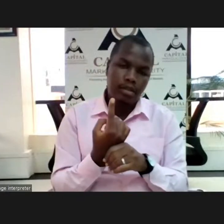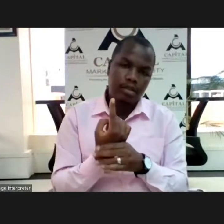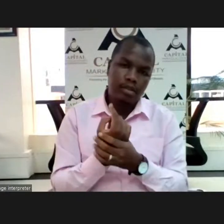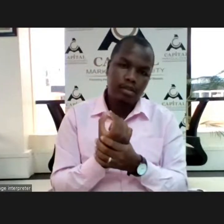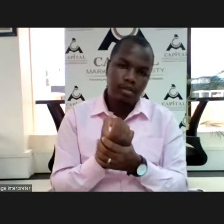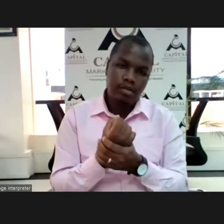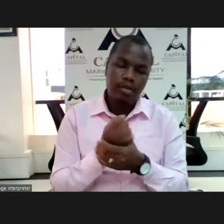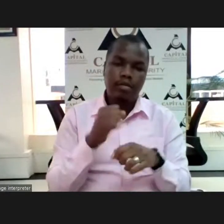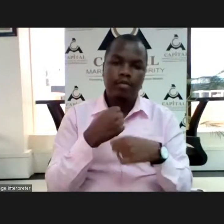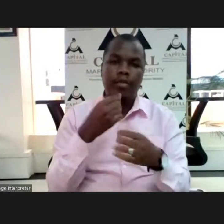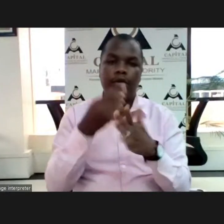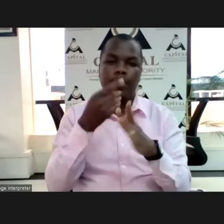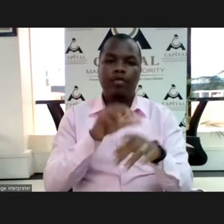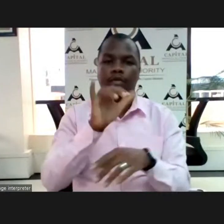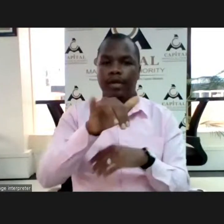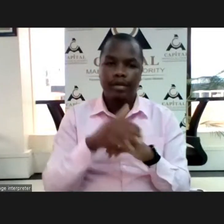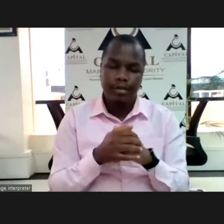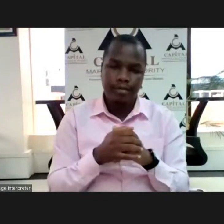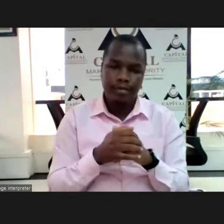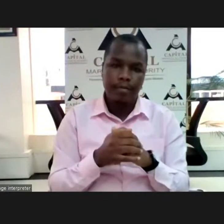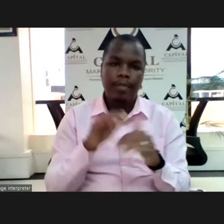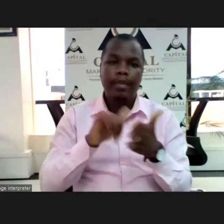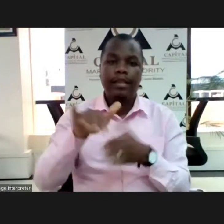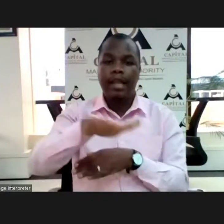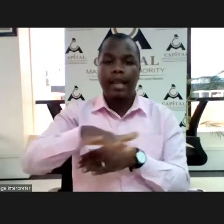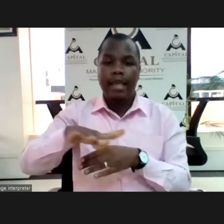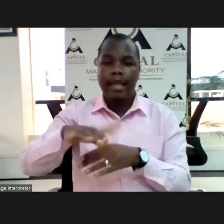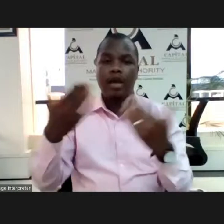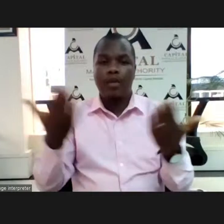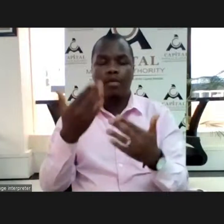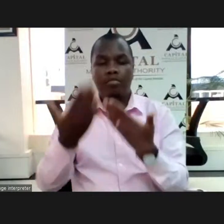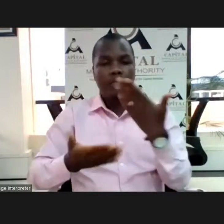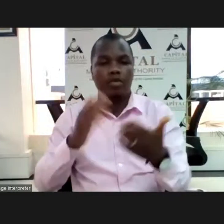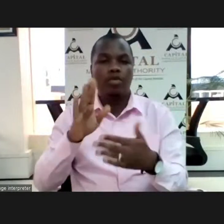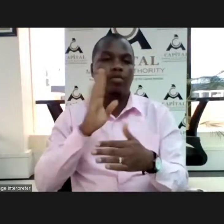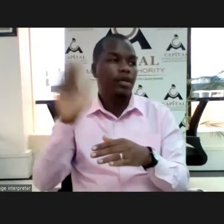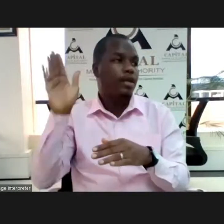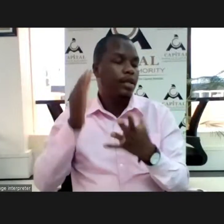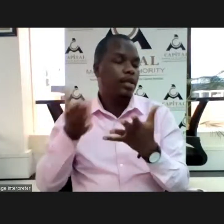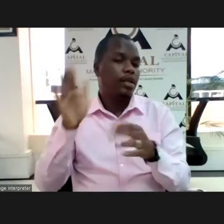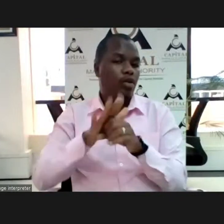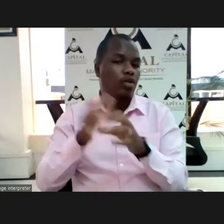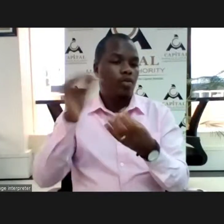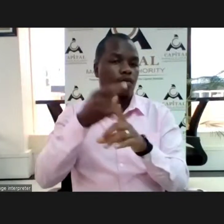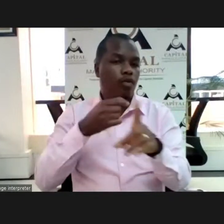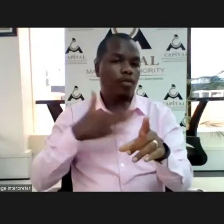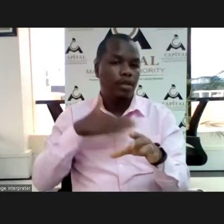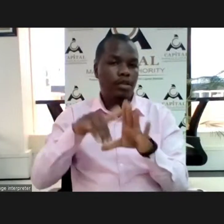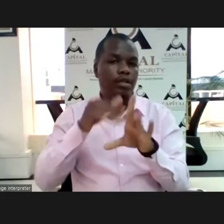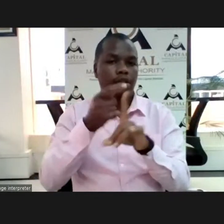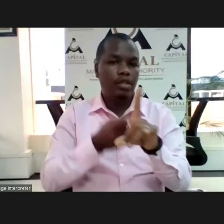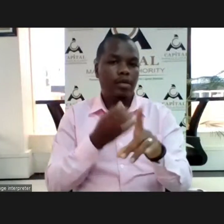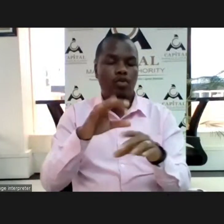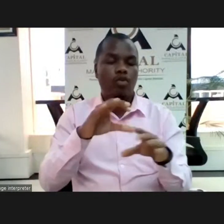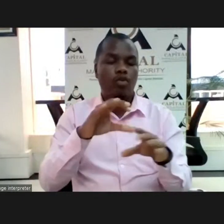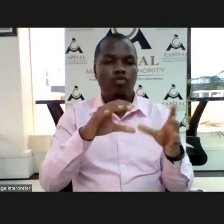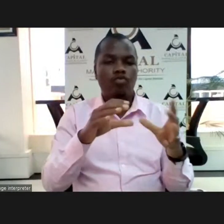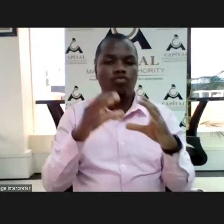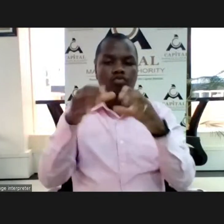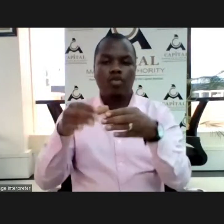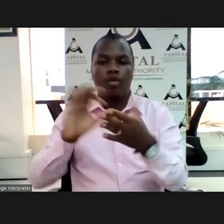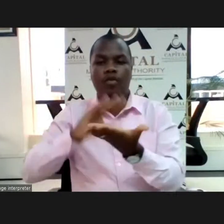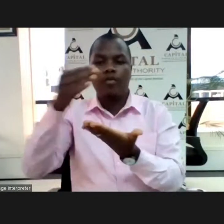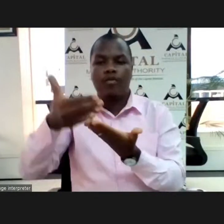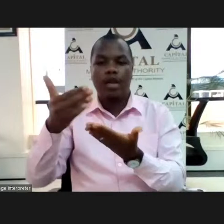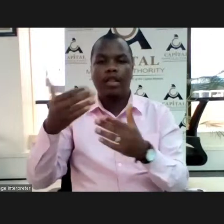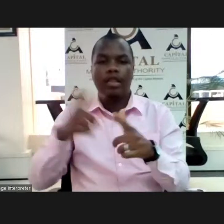they make money from that. So that's an area where probably we'll be hearing a lot more from us in terms of pooled funds and how we then bring in